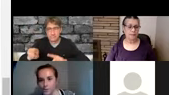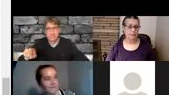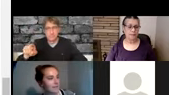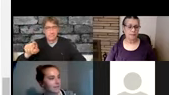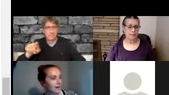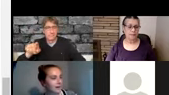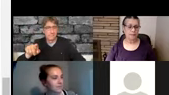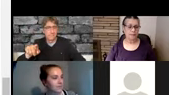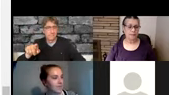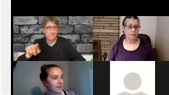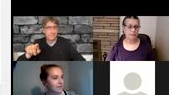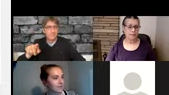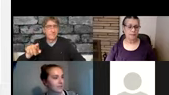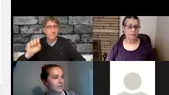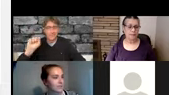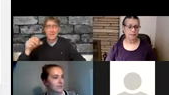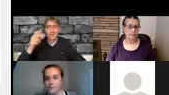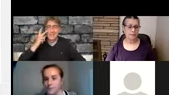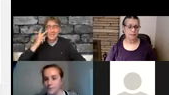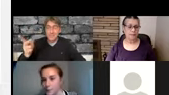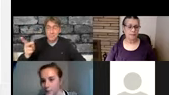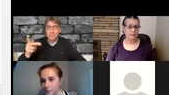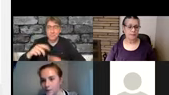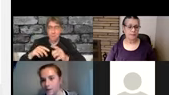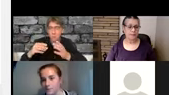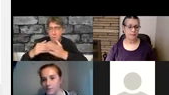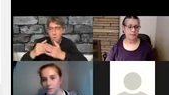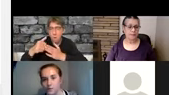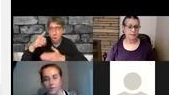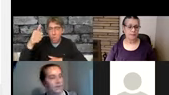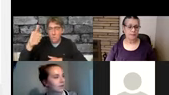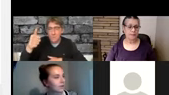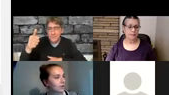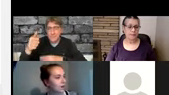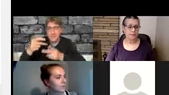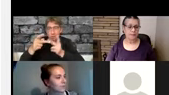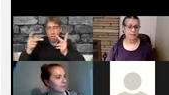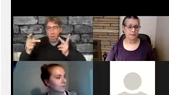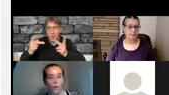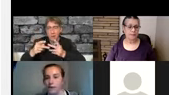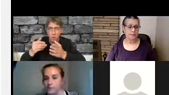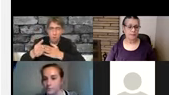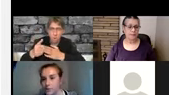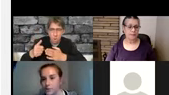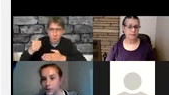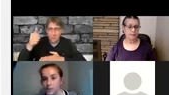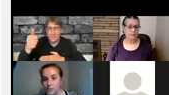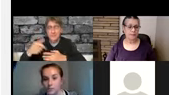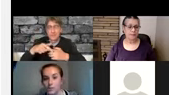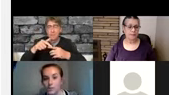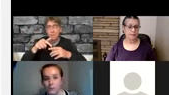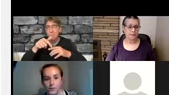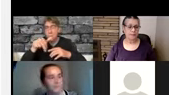And again, you can see that the closest locations pop up within a walk of the